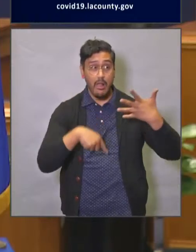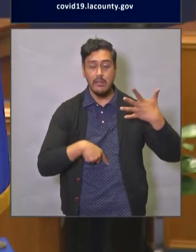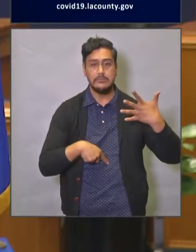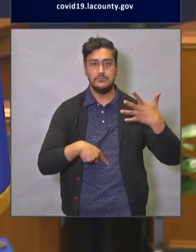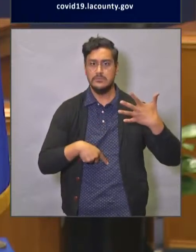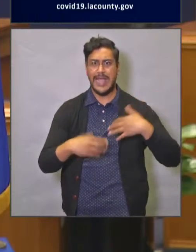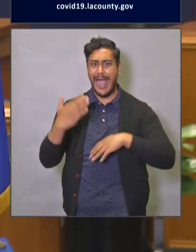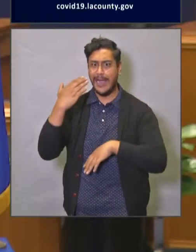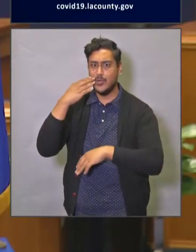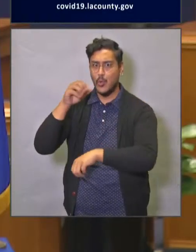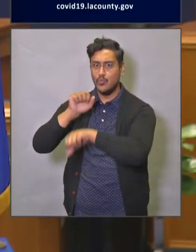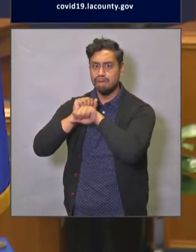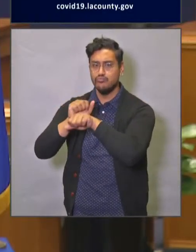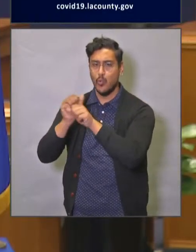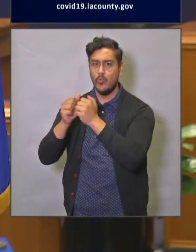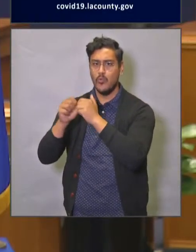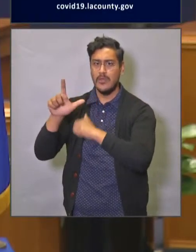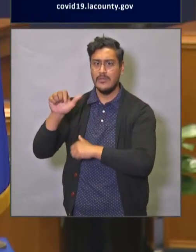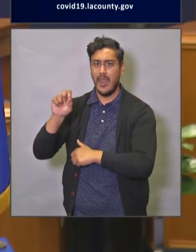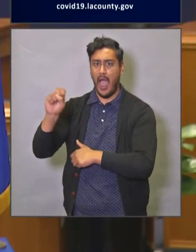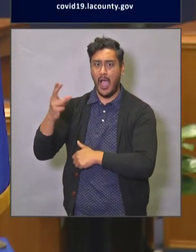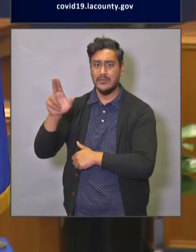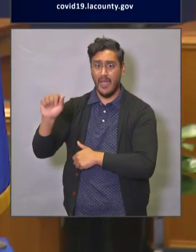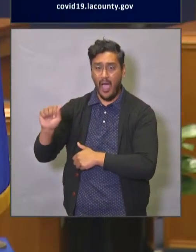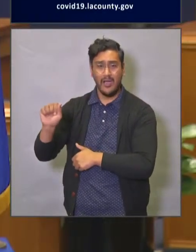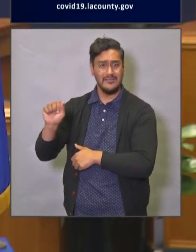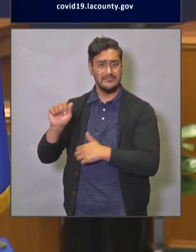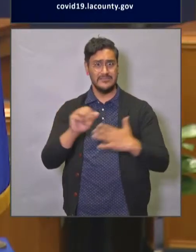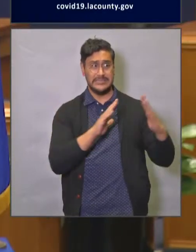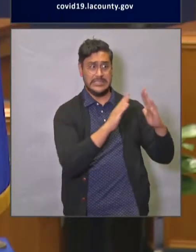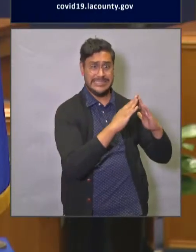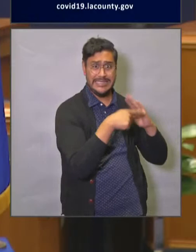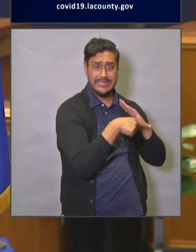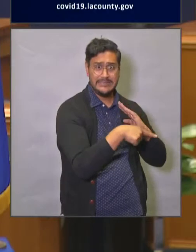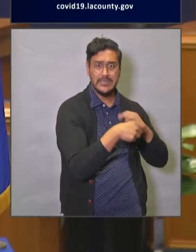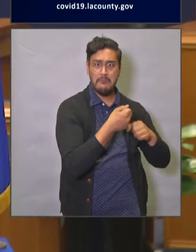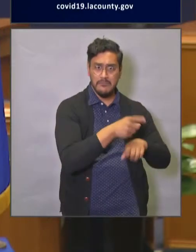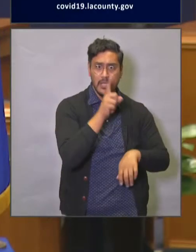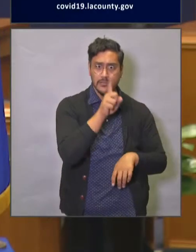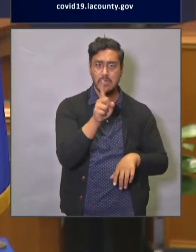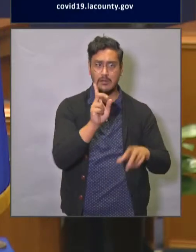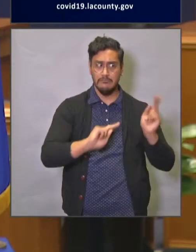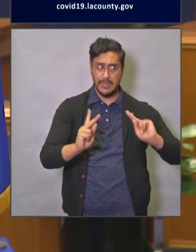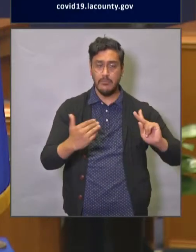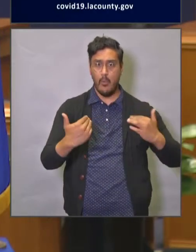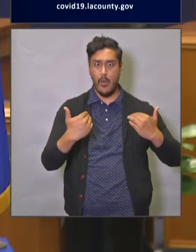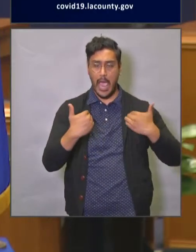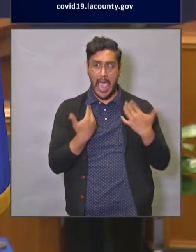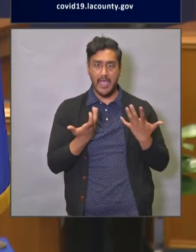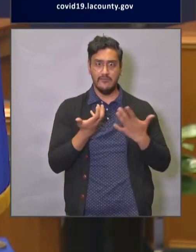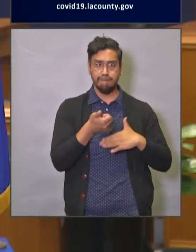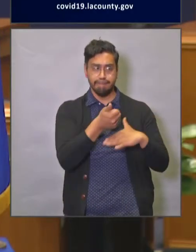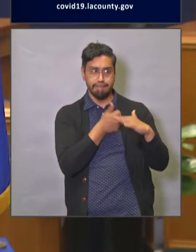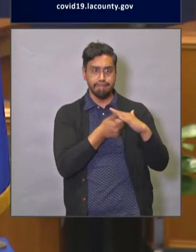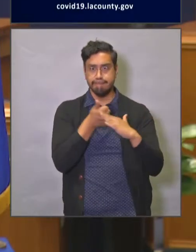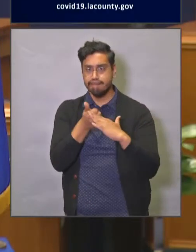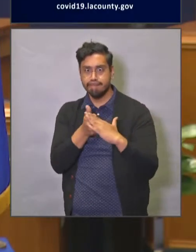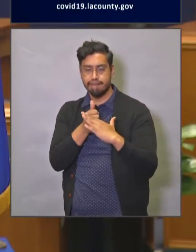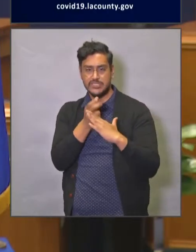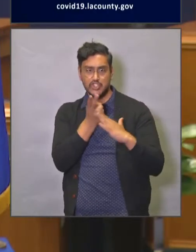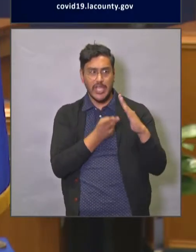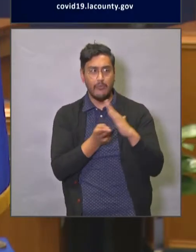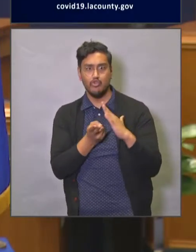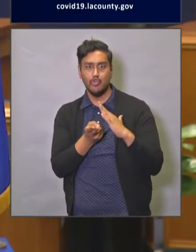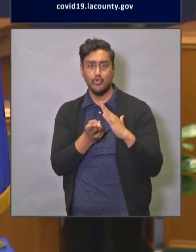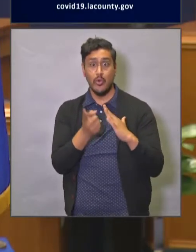at LASA and the city to make sure that people are, in fact, that people have places to go, including our